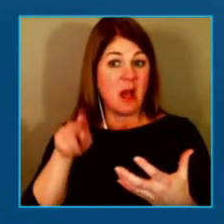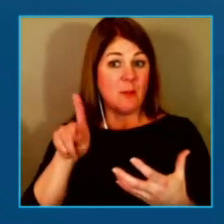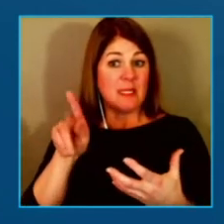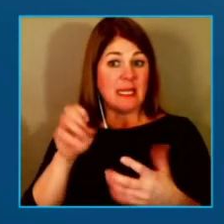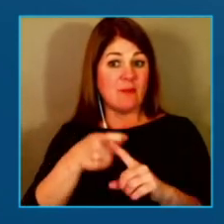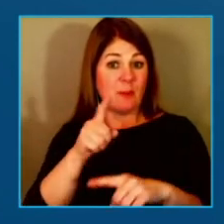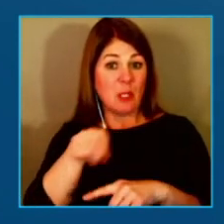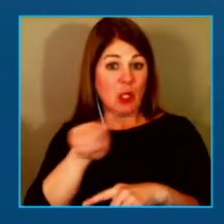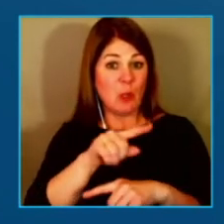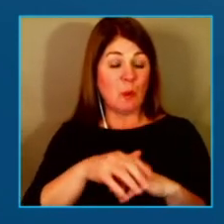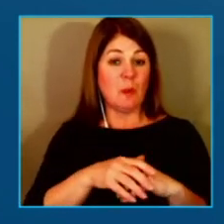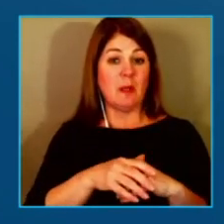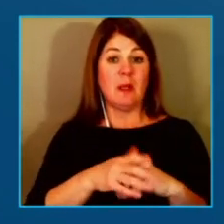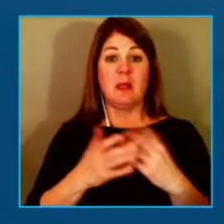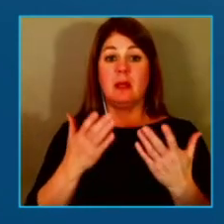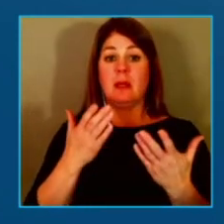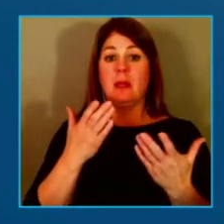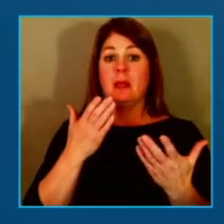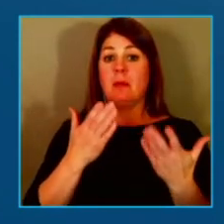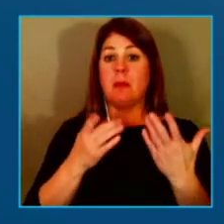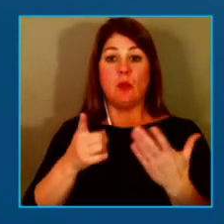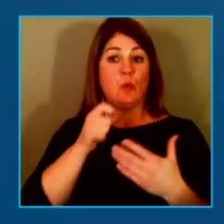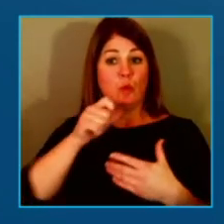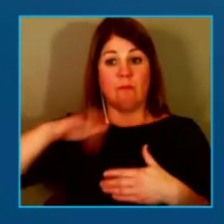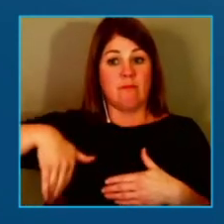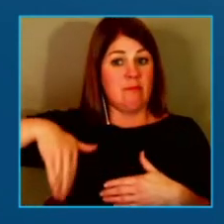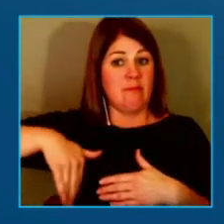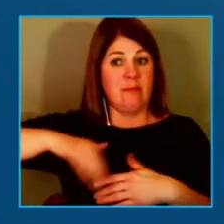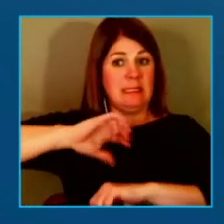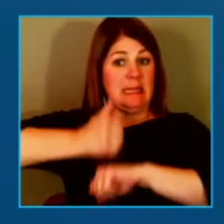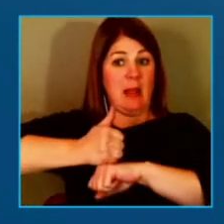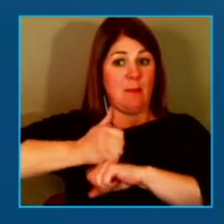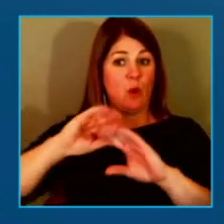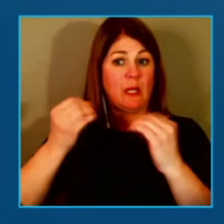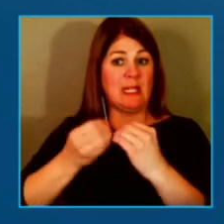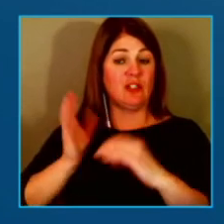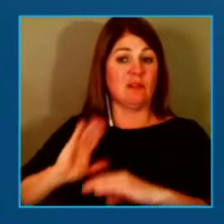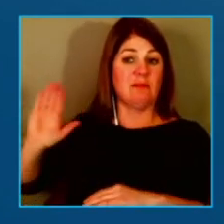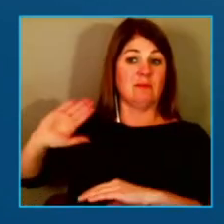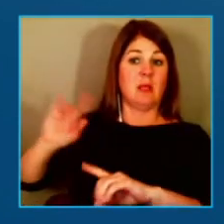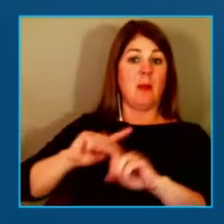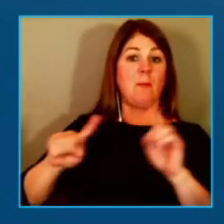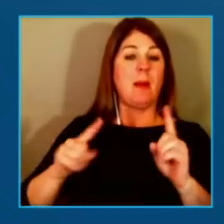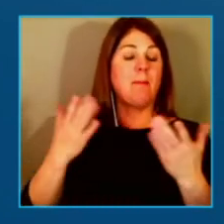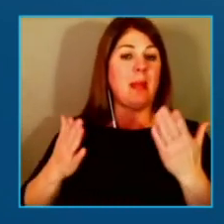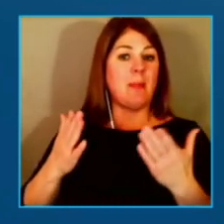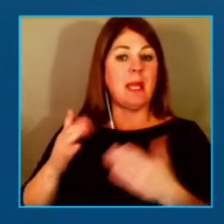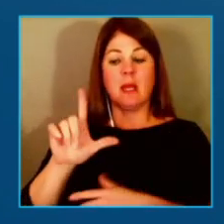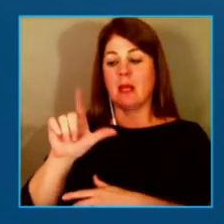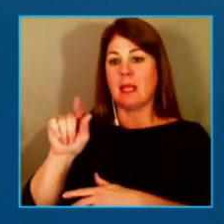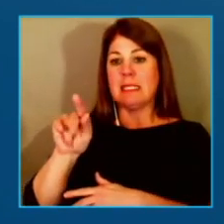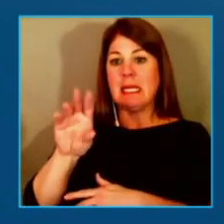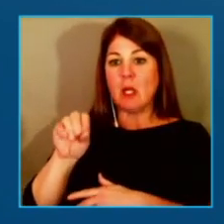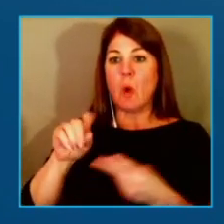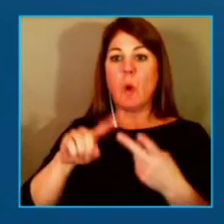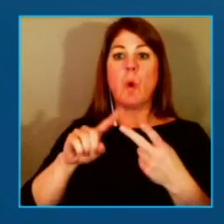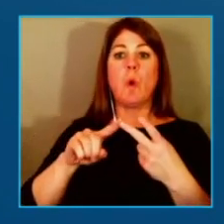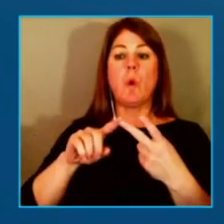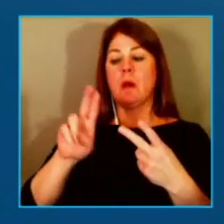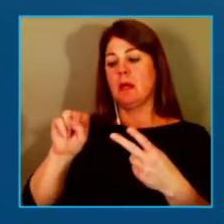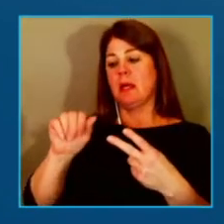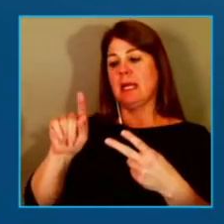haven't created these organizations, but where Native American, Latino, and AAPI is missing, and